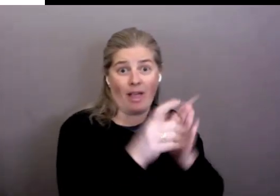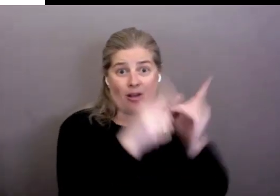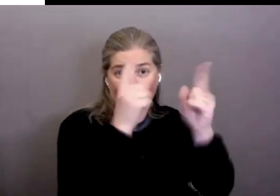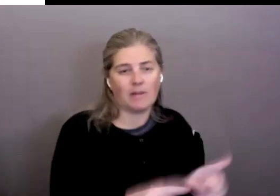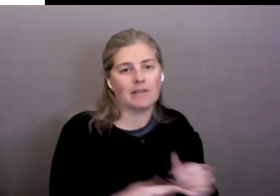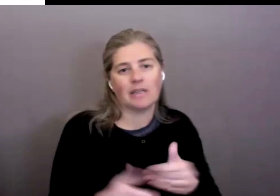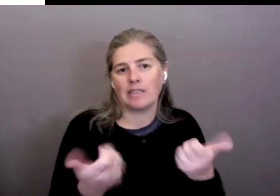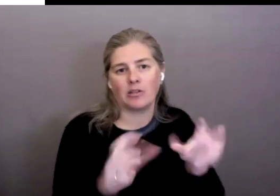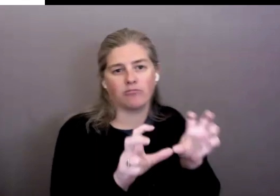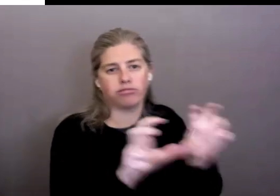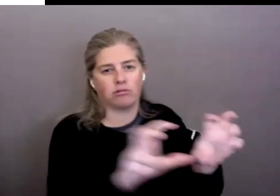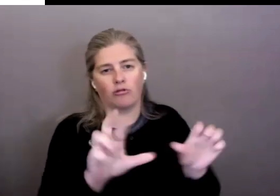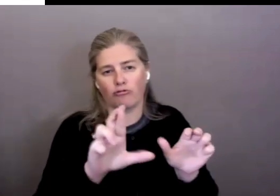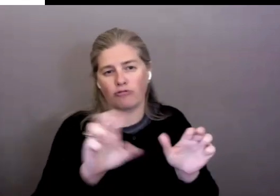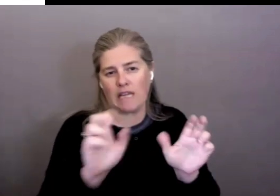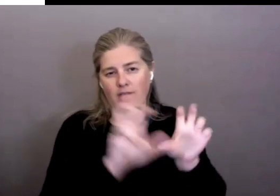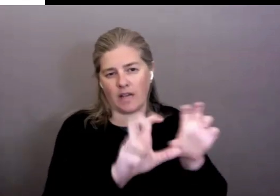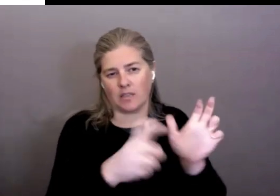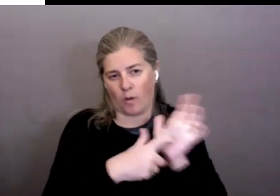Next slide, please.